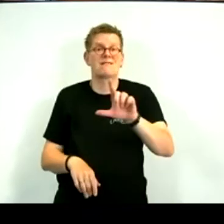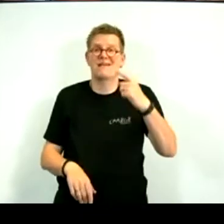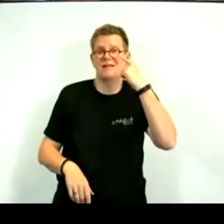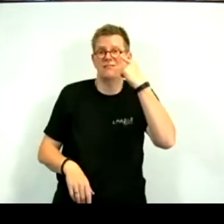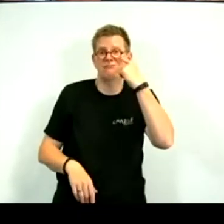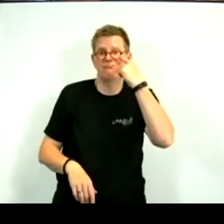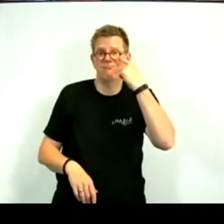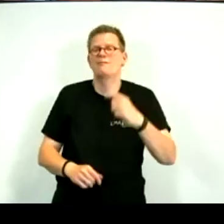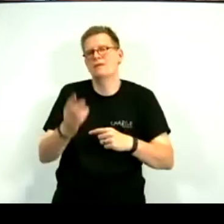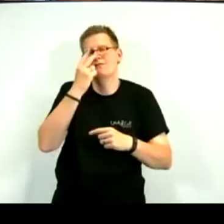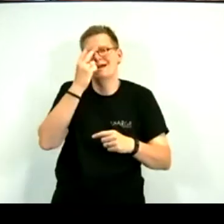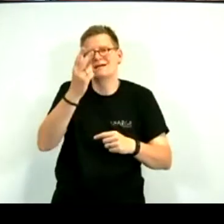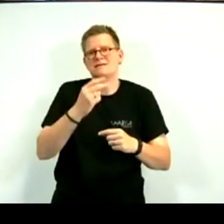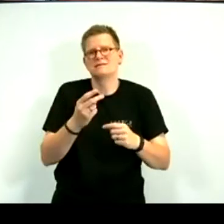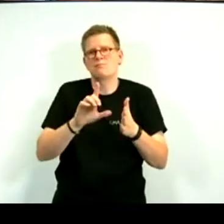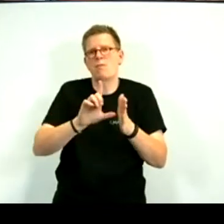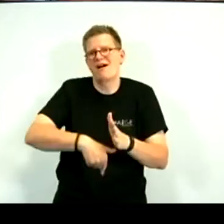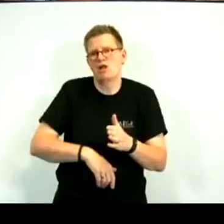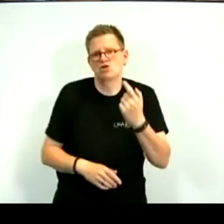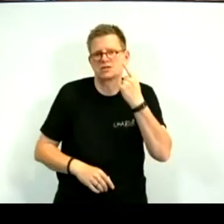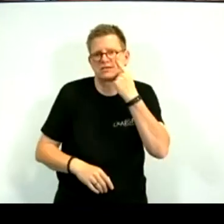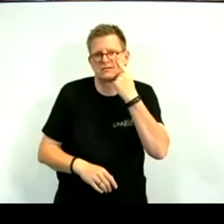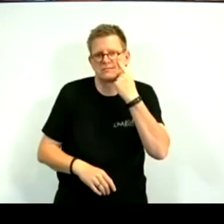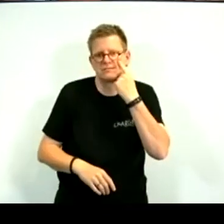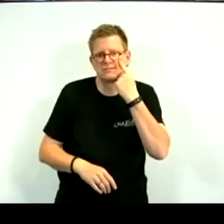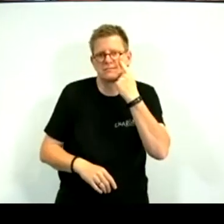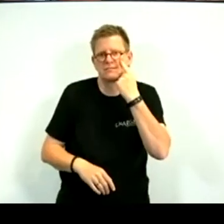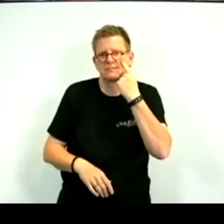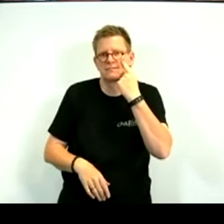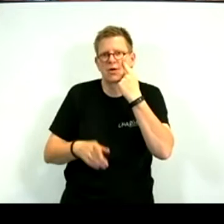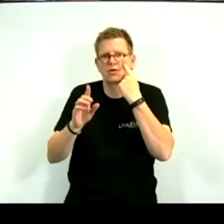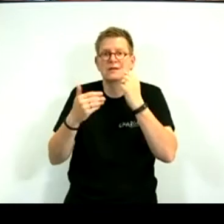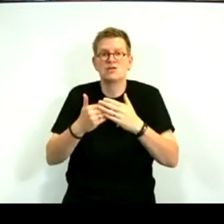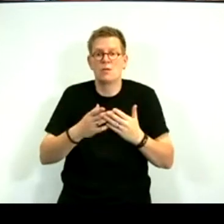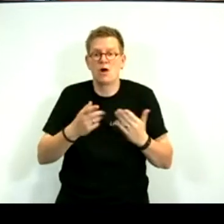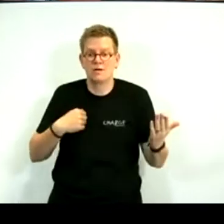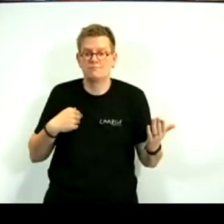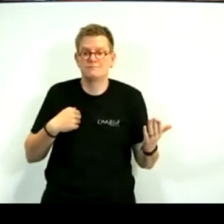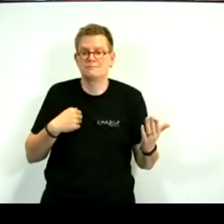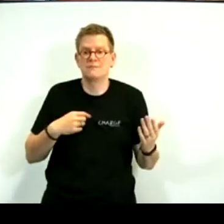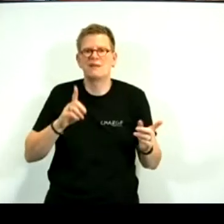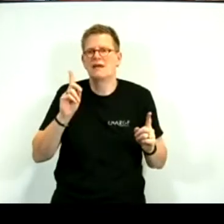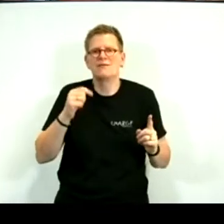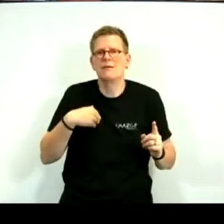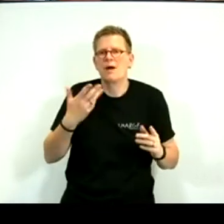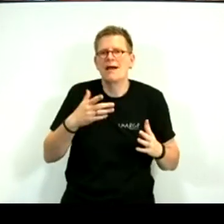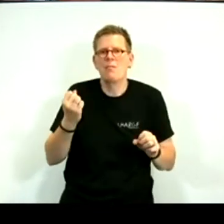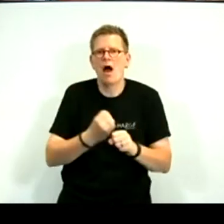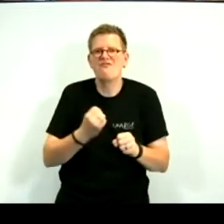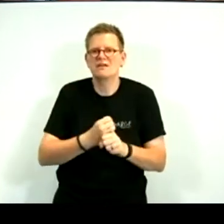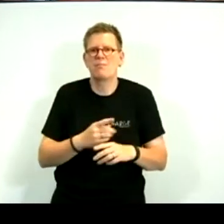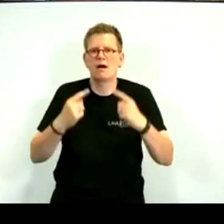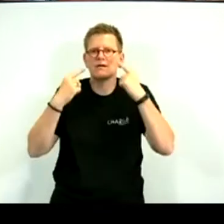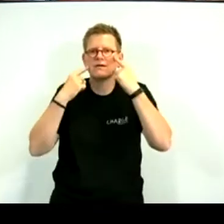realize for decades that I always hold my head a little bit to the left because I only have my right